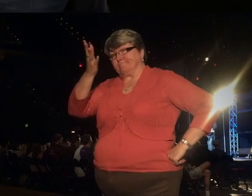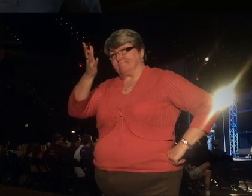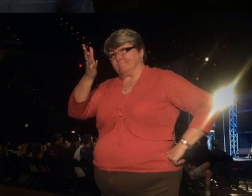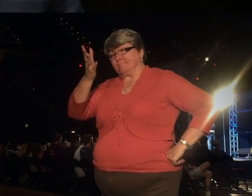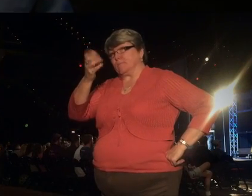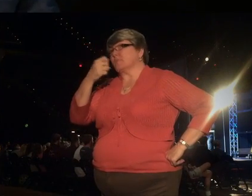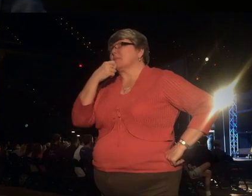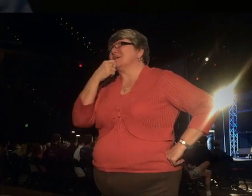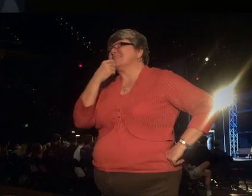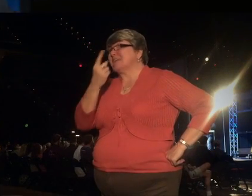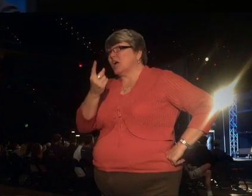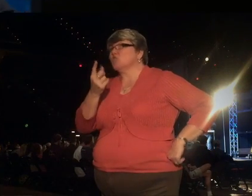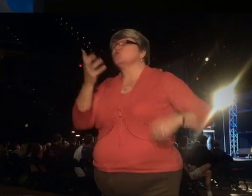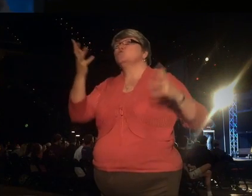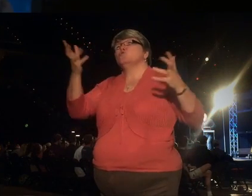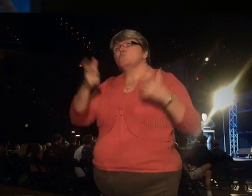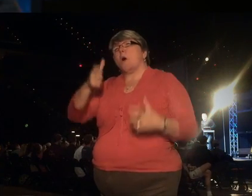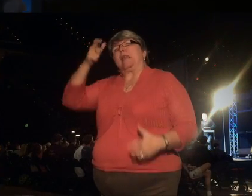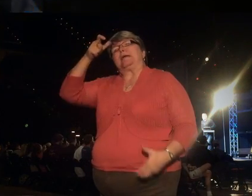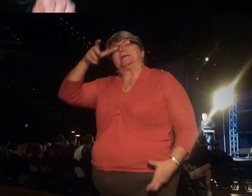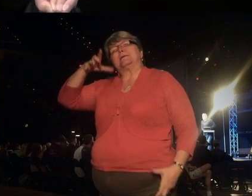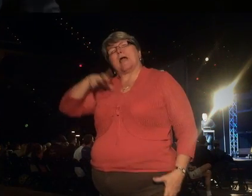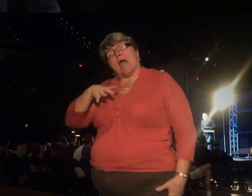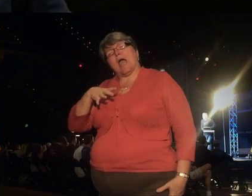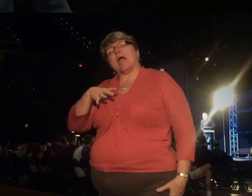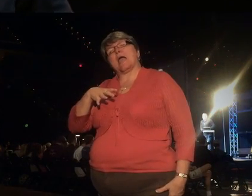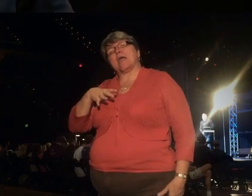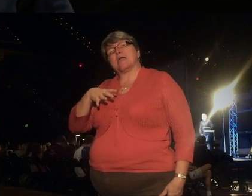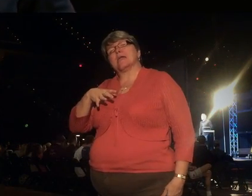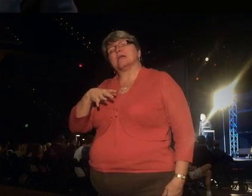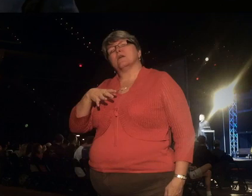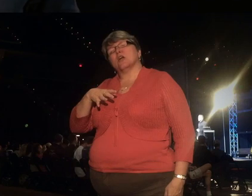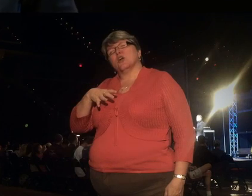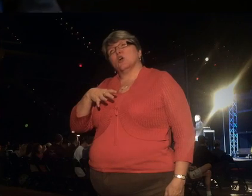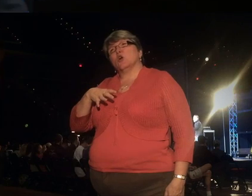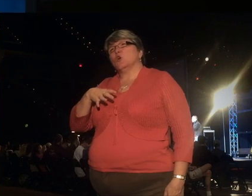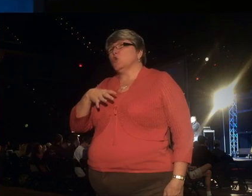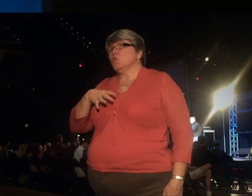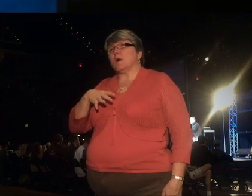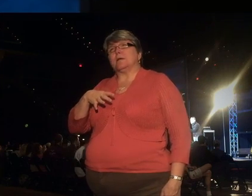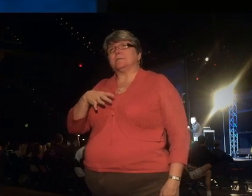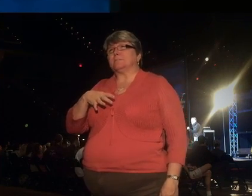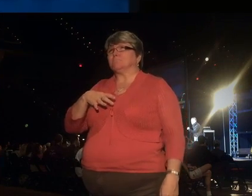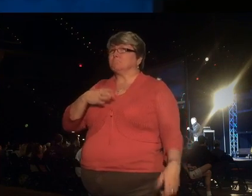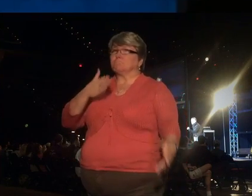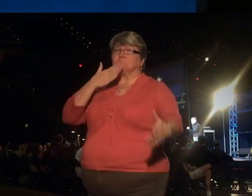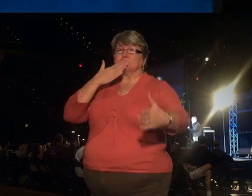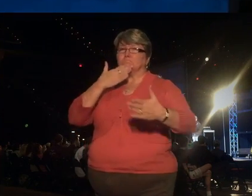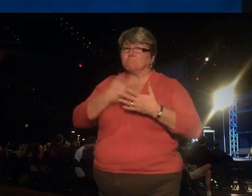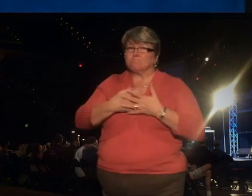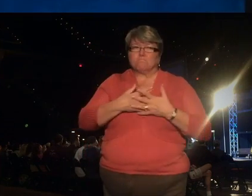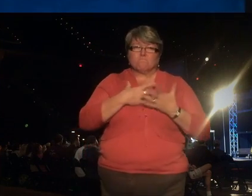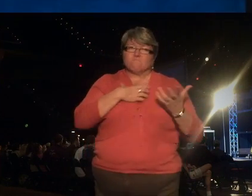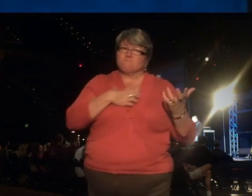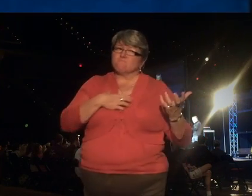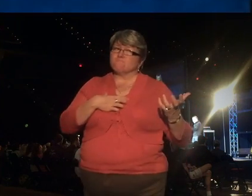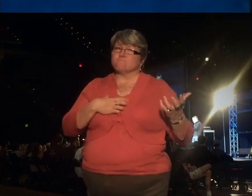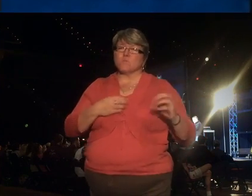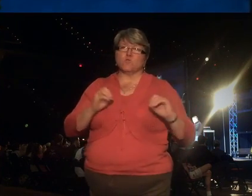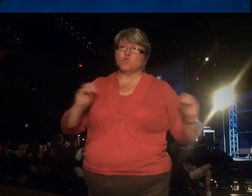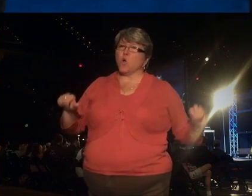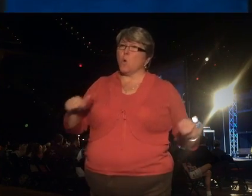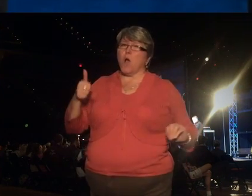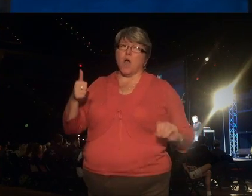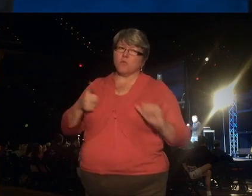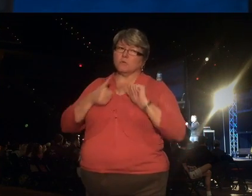You want a guy who was the master of his lusts when he had no other allegiance to do it